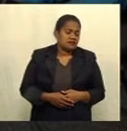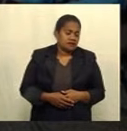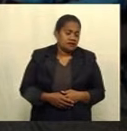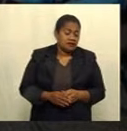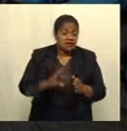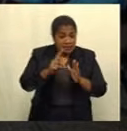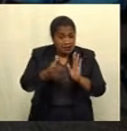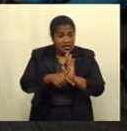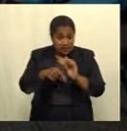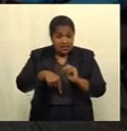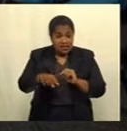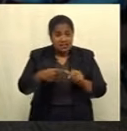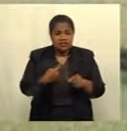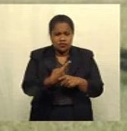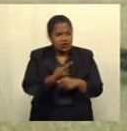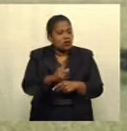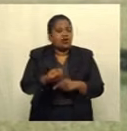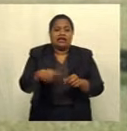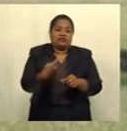sometimes this week or next week.